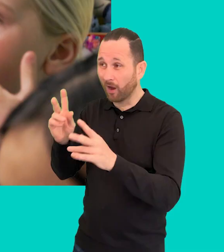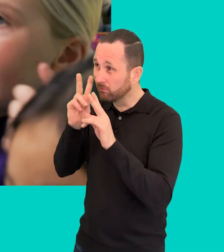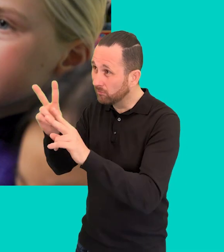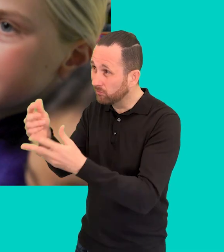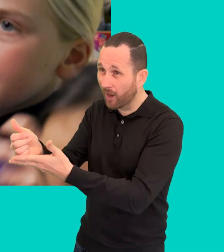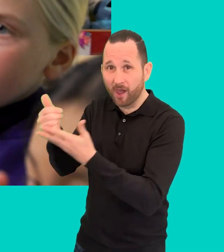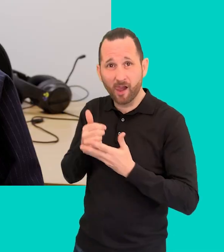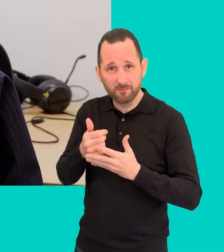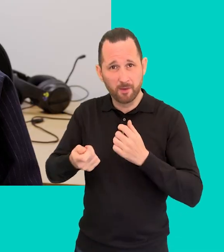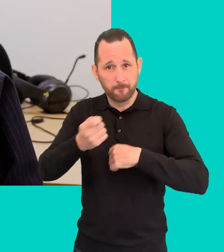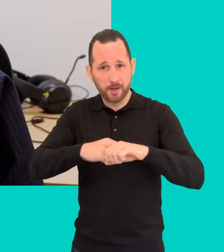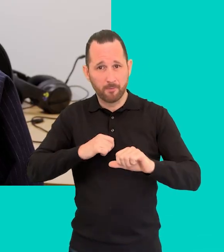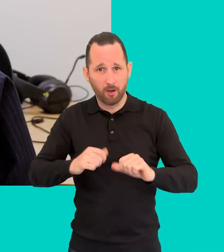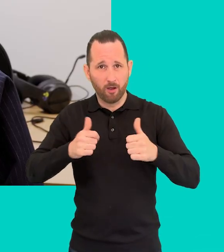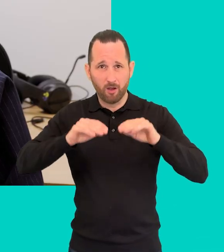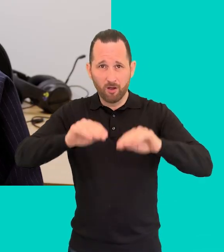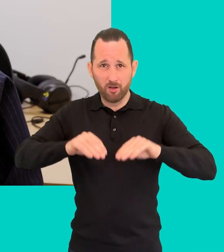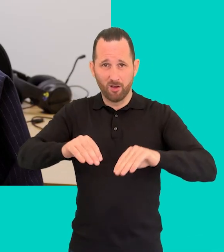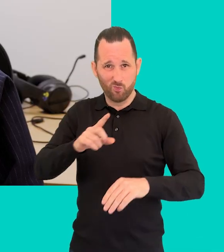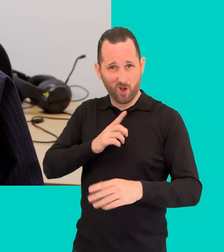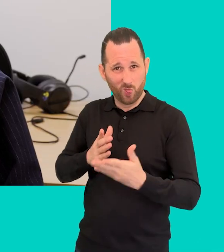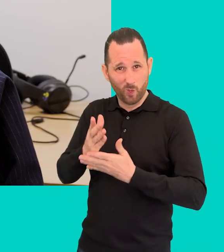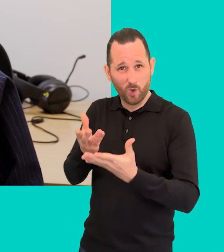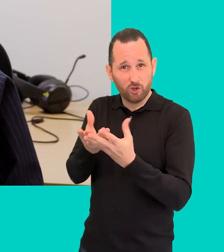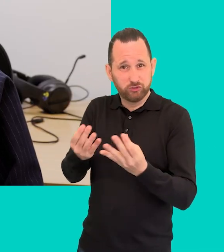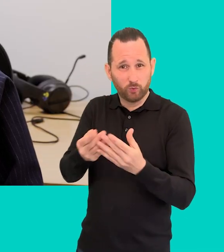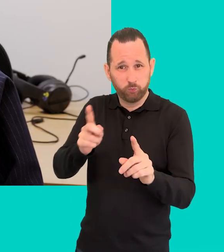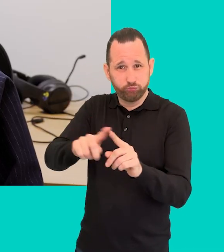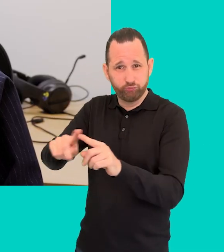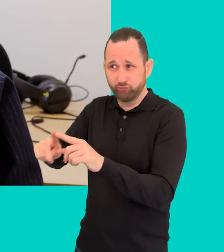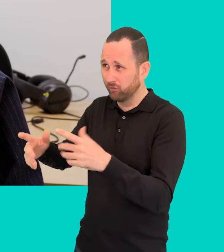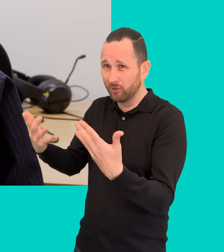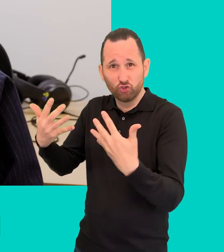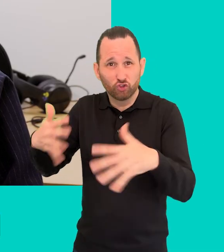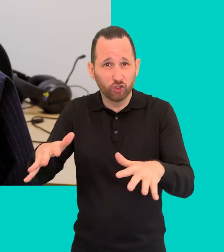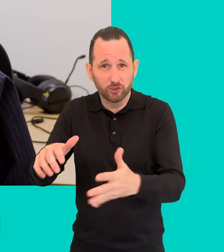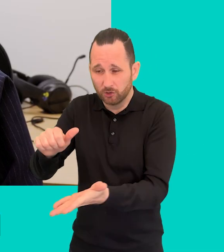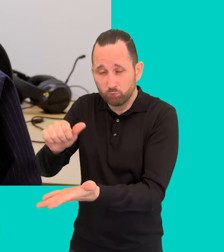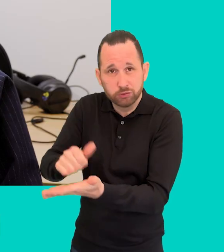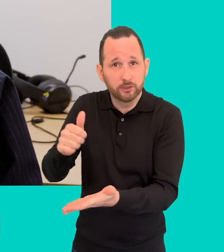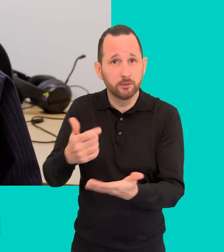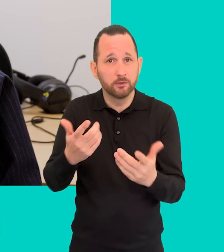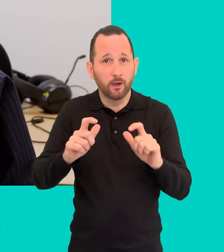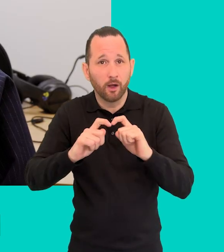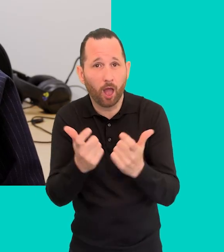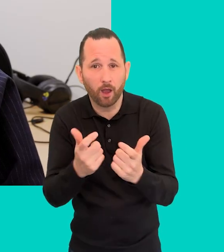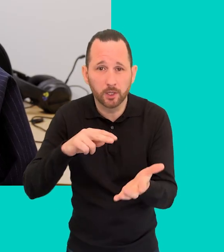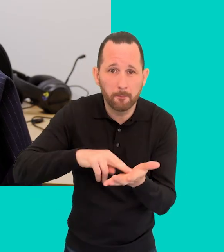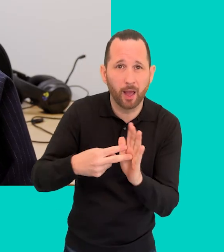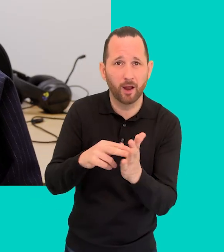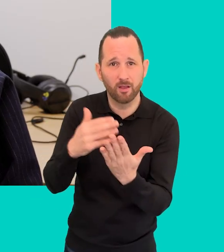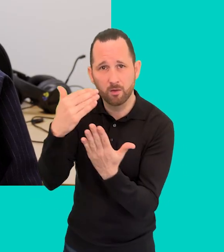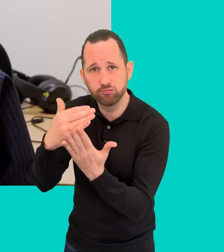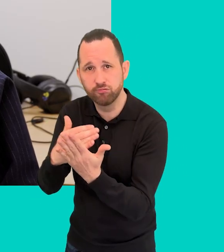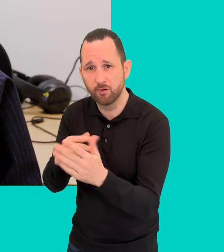it so easy. All of the resources are there. You literally just print off the lesson plan, print off the resources and press play, follow